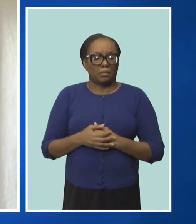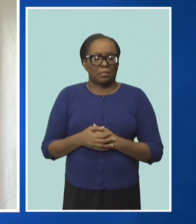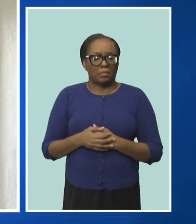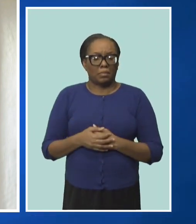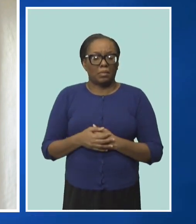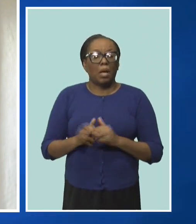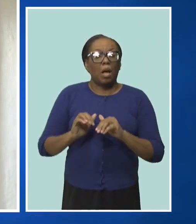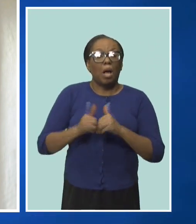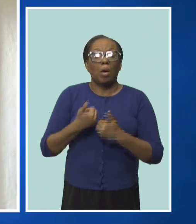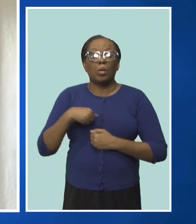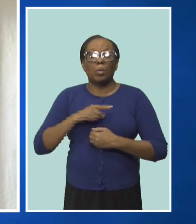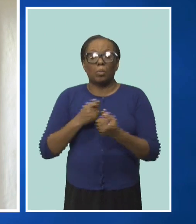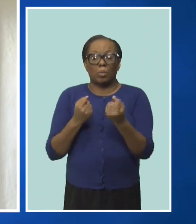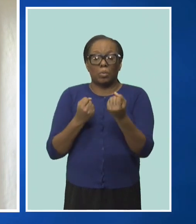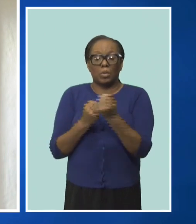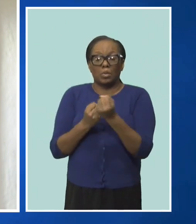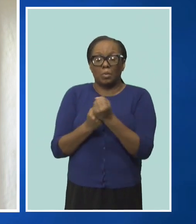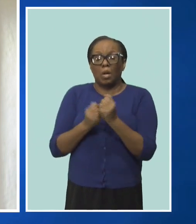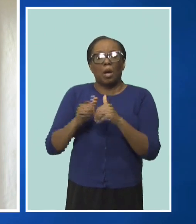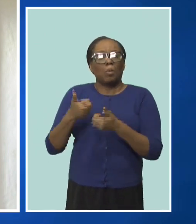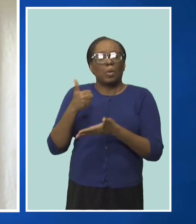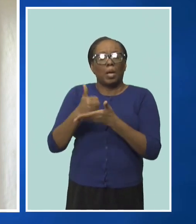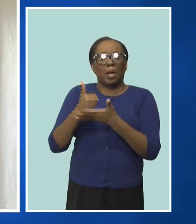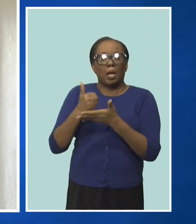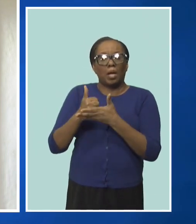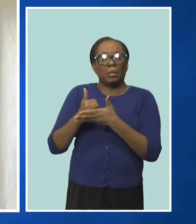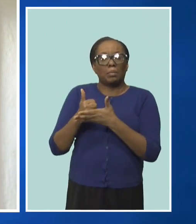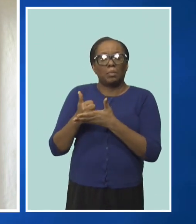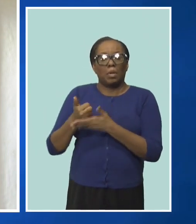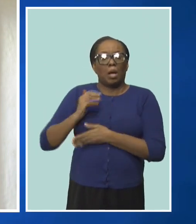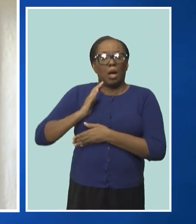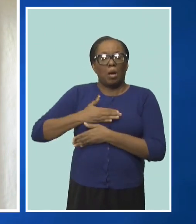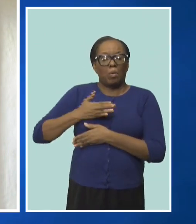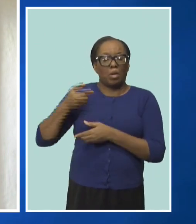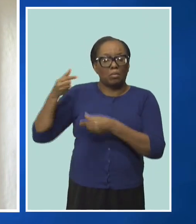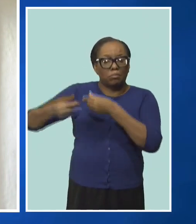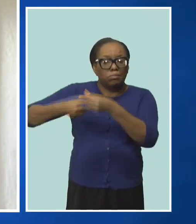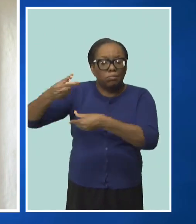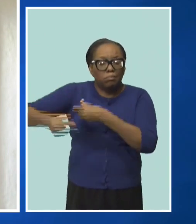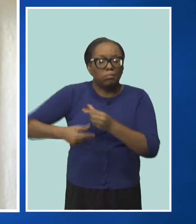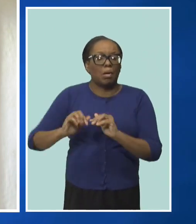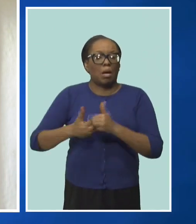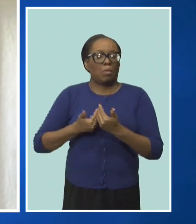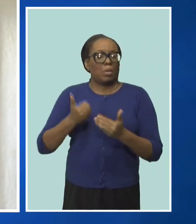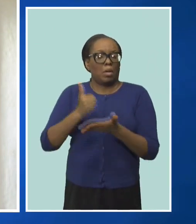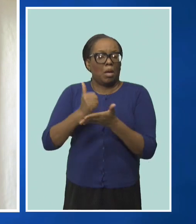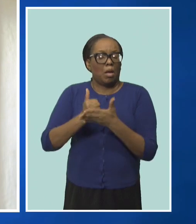for helping to fashion the minds of our young people in a positive way?